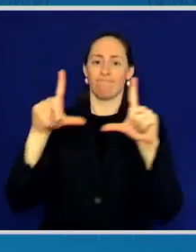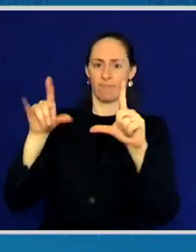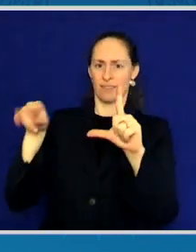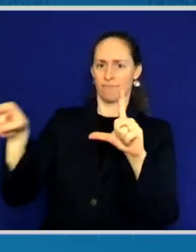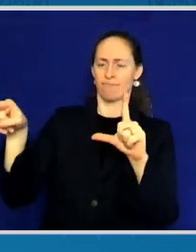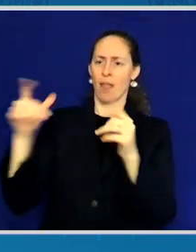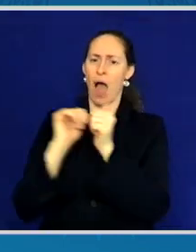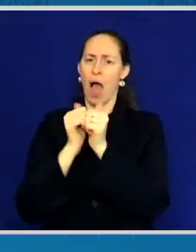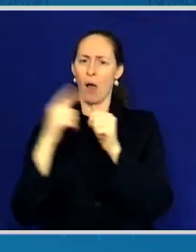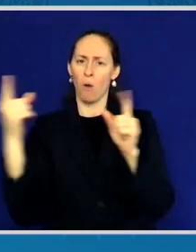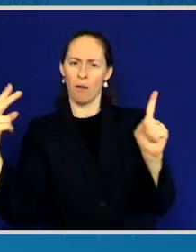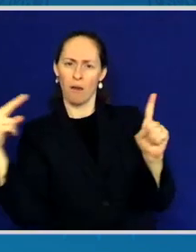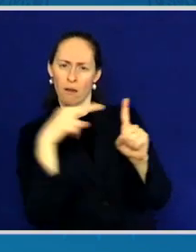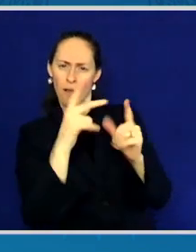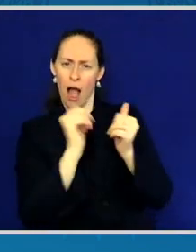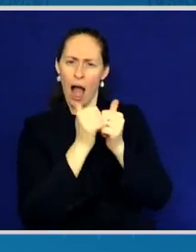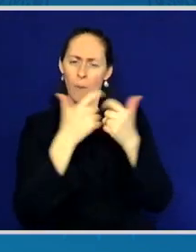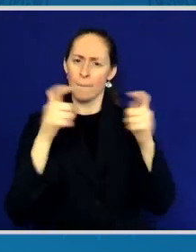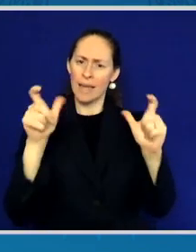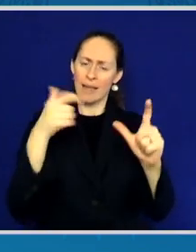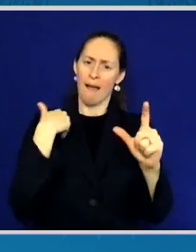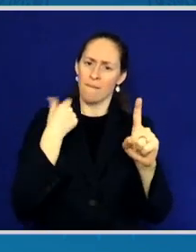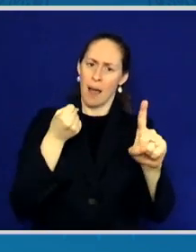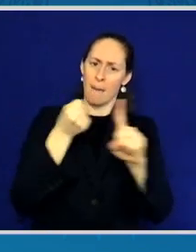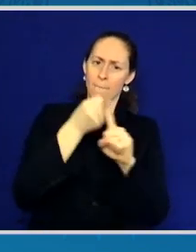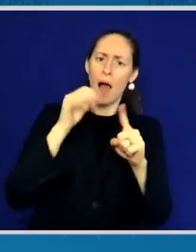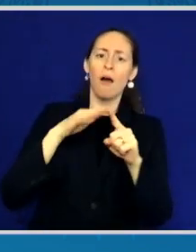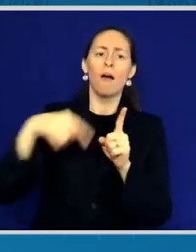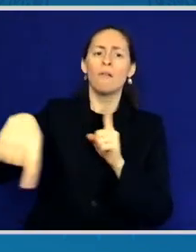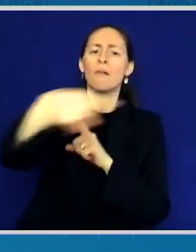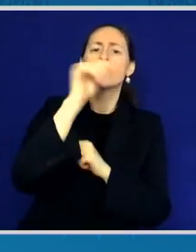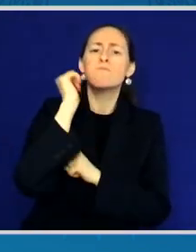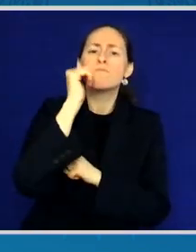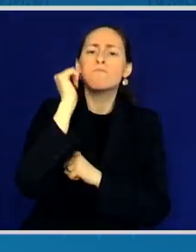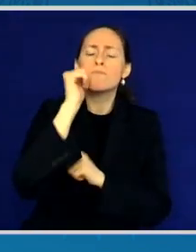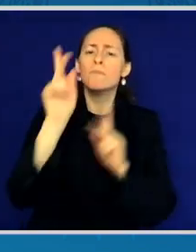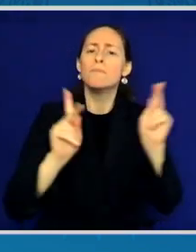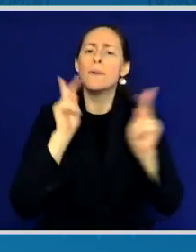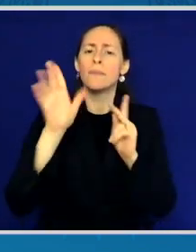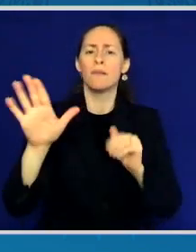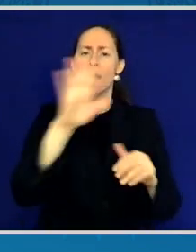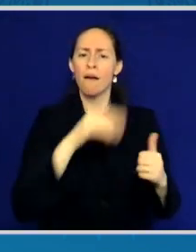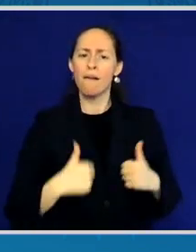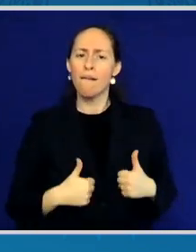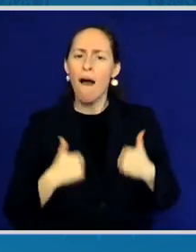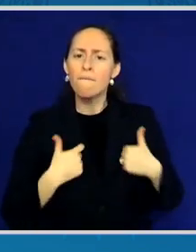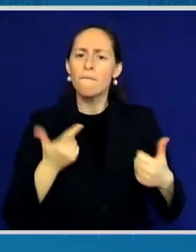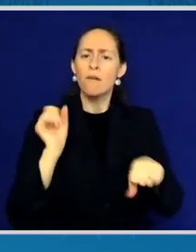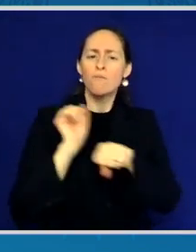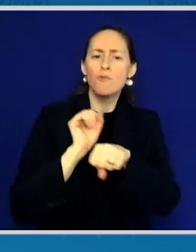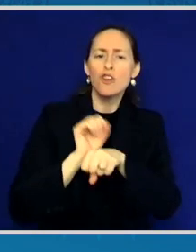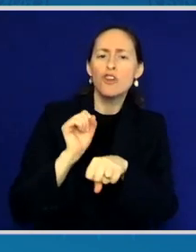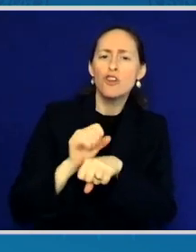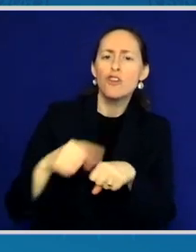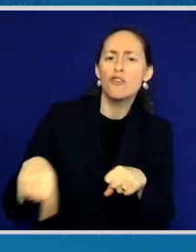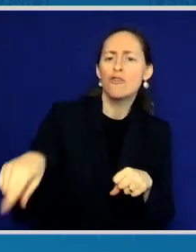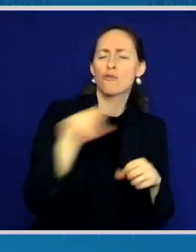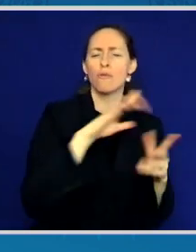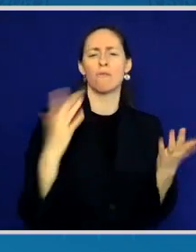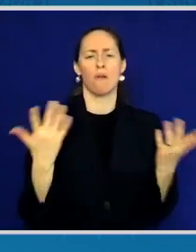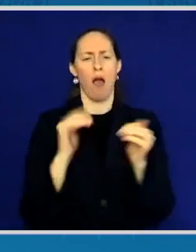direct impact on working people? How are we going to improve the condition of their lives? How are we going to make